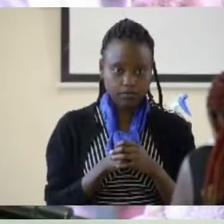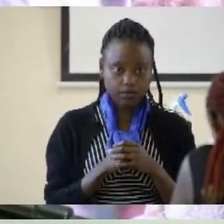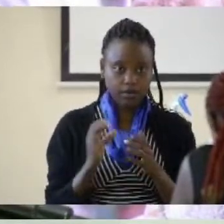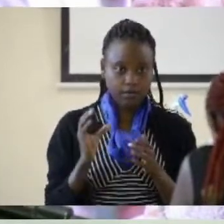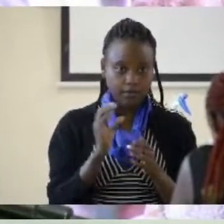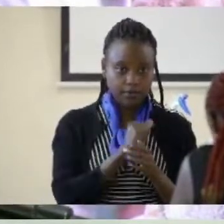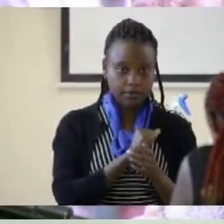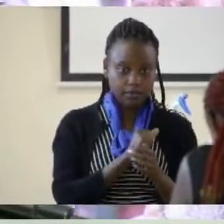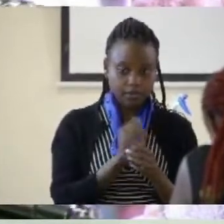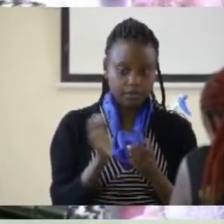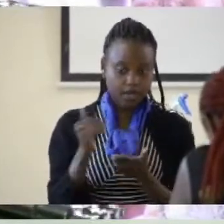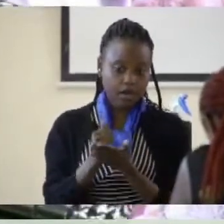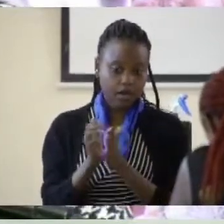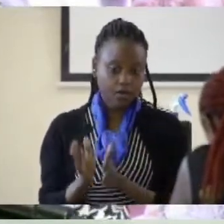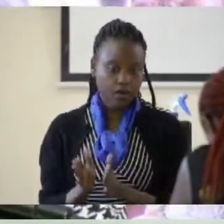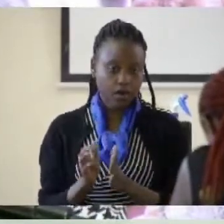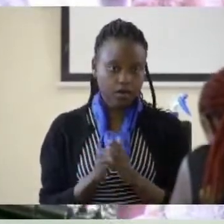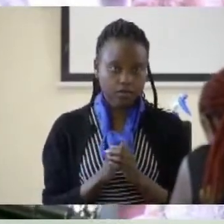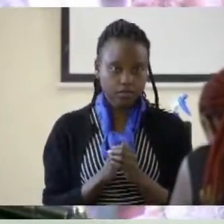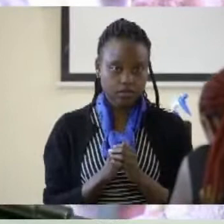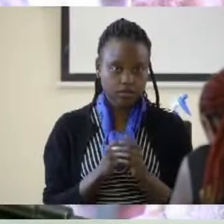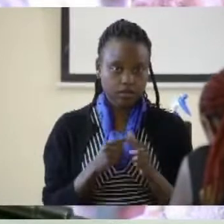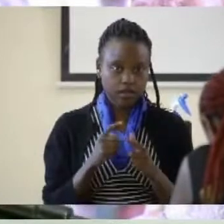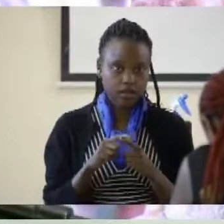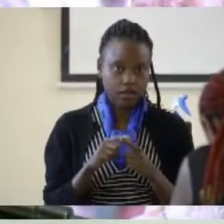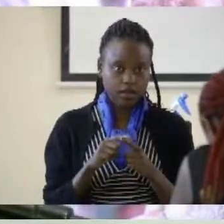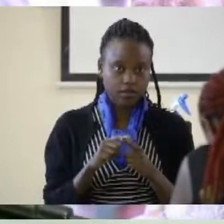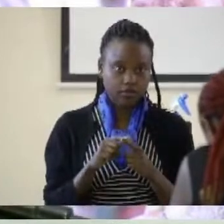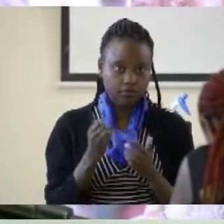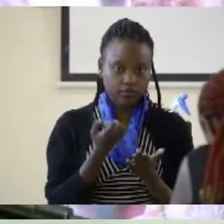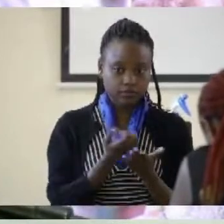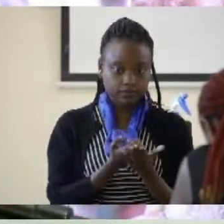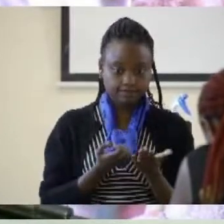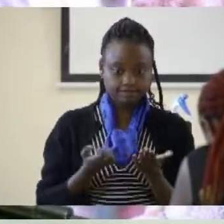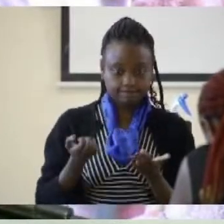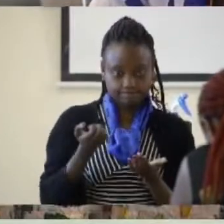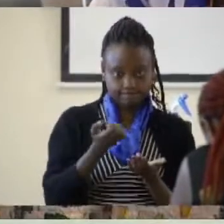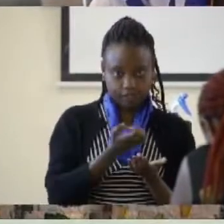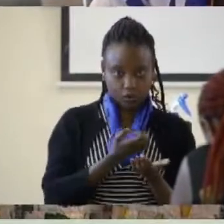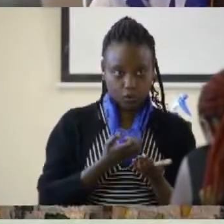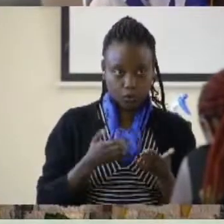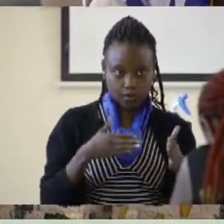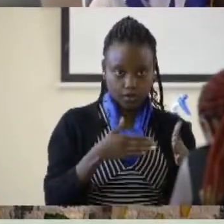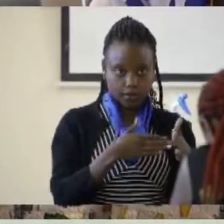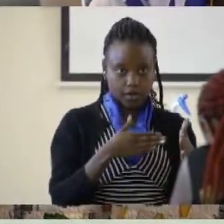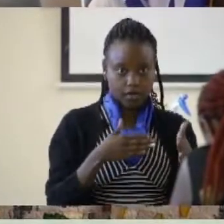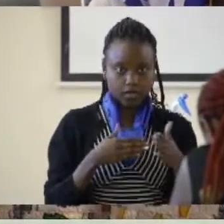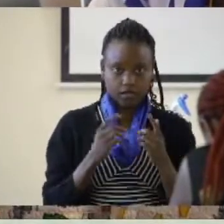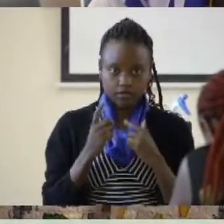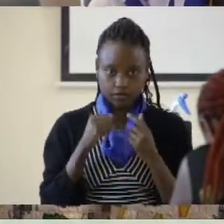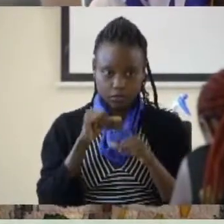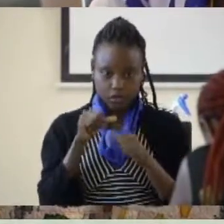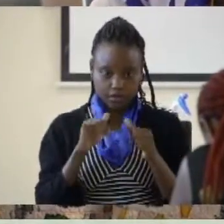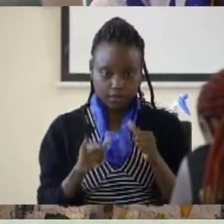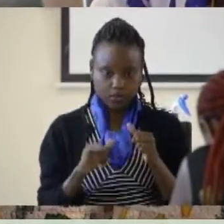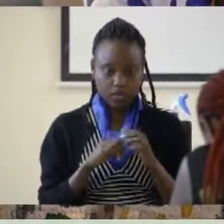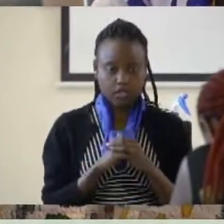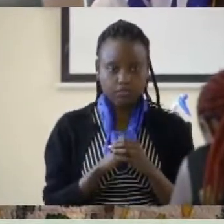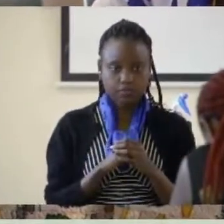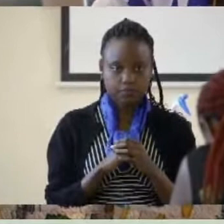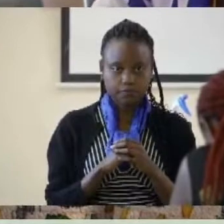extension workers. Then economic barriers. These ones have been spoken on, so I won't belabor